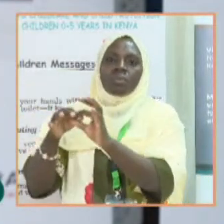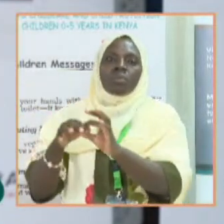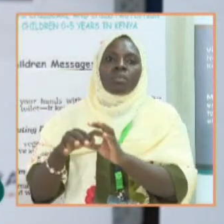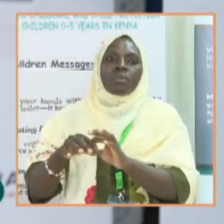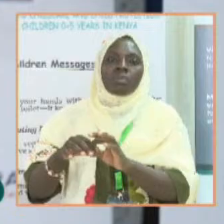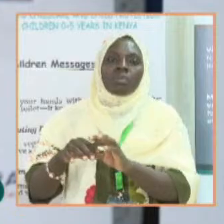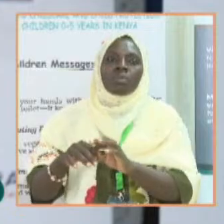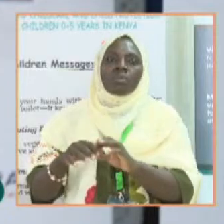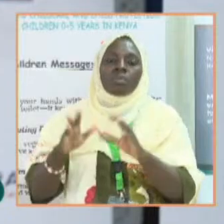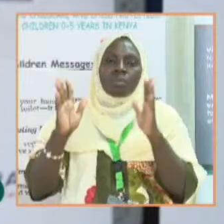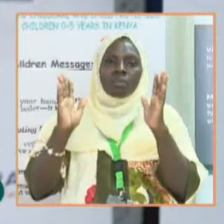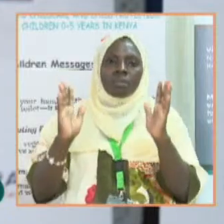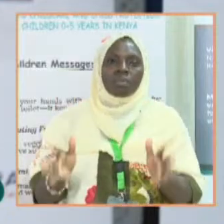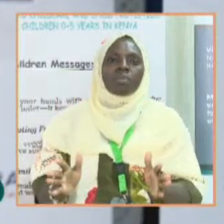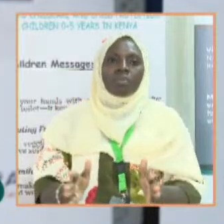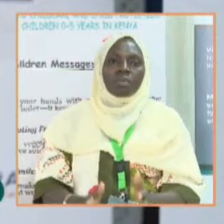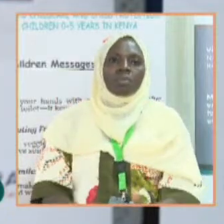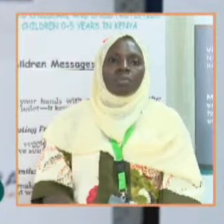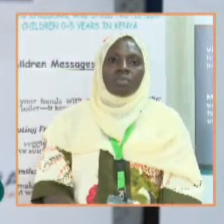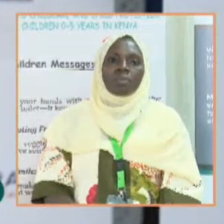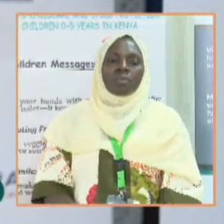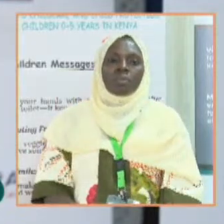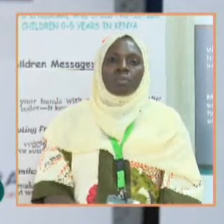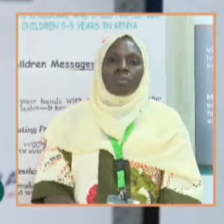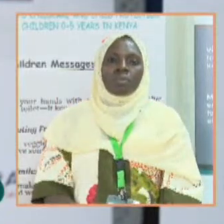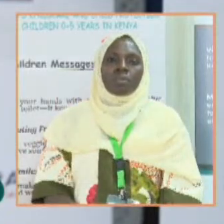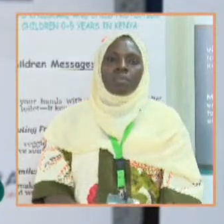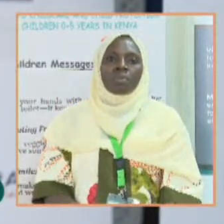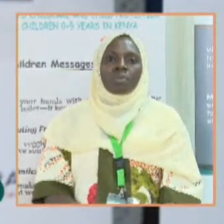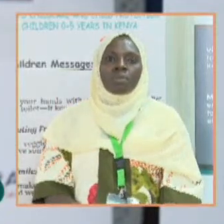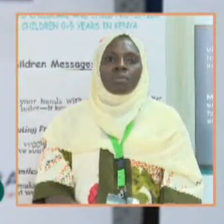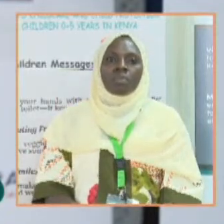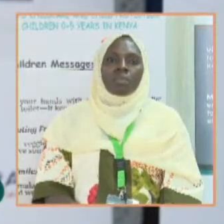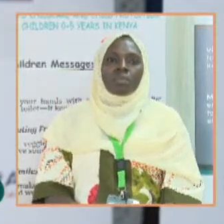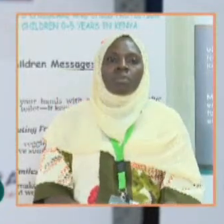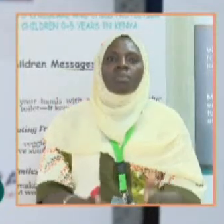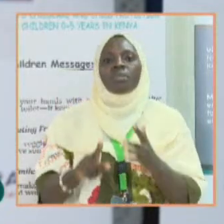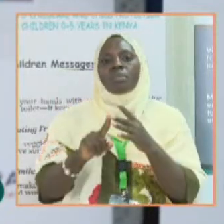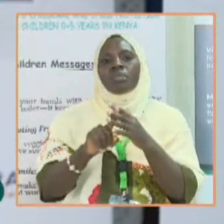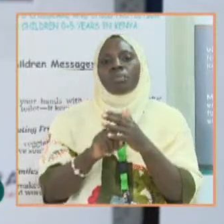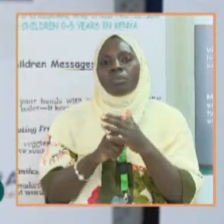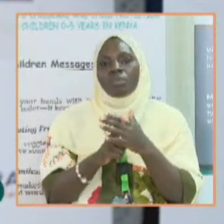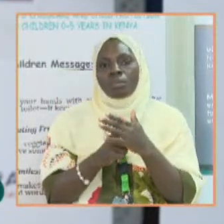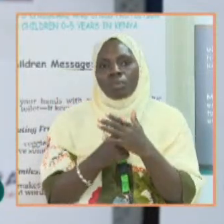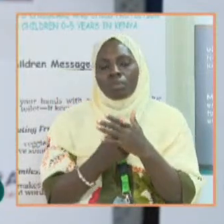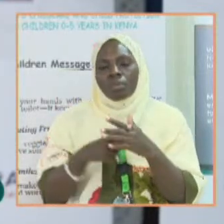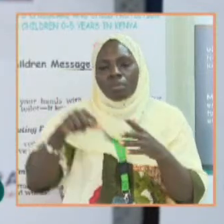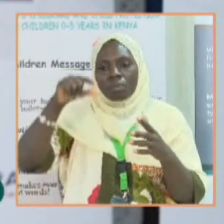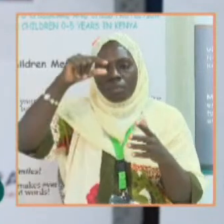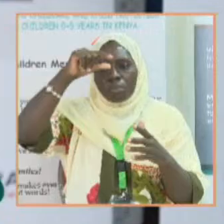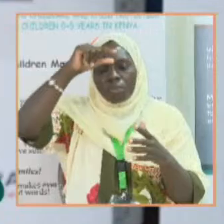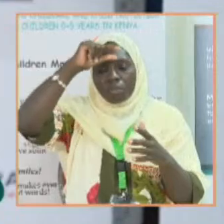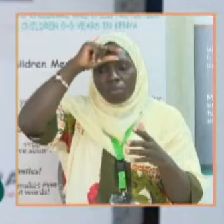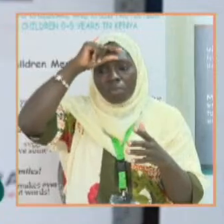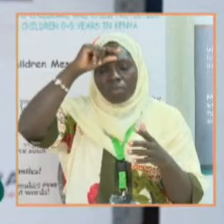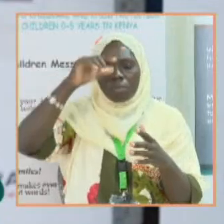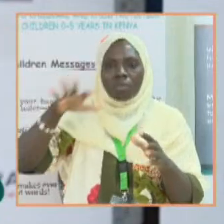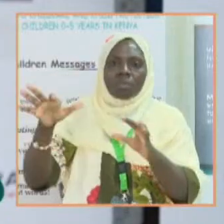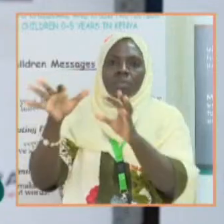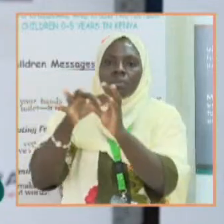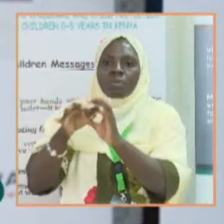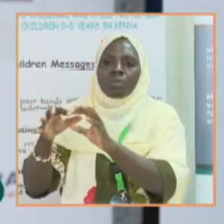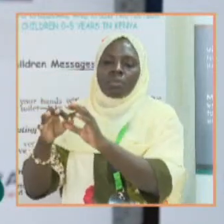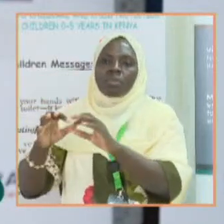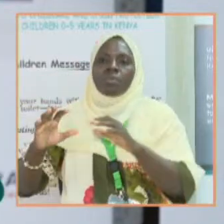at latent. And then you go to the next stage, which is emerging. Emerging indicates that we have government-led coordinating body exists, but it has a